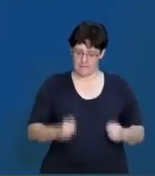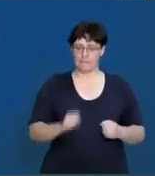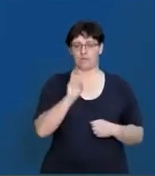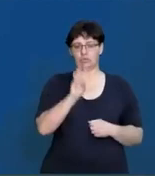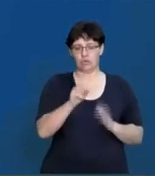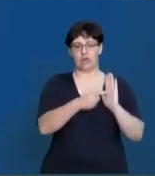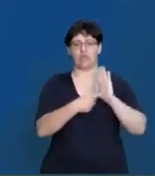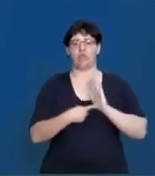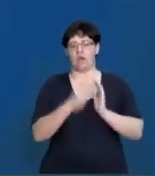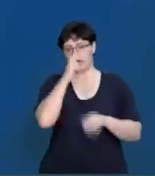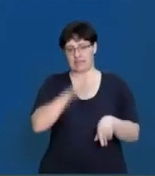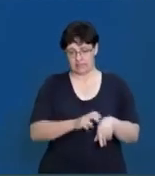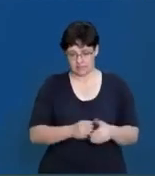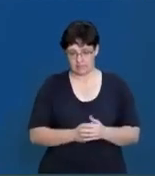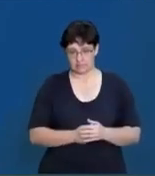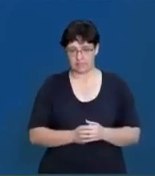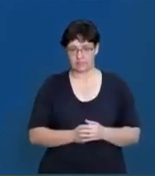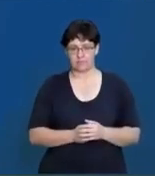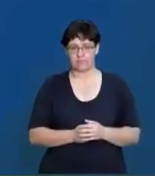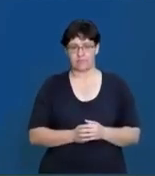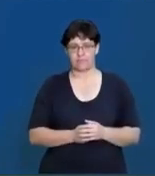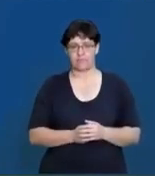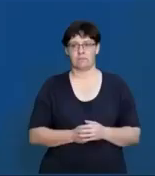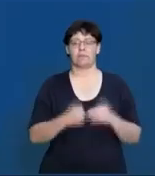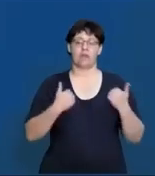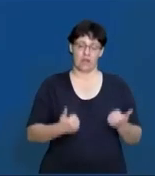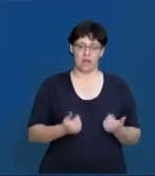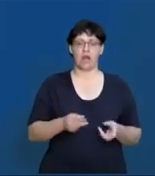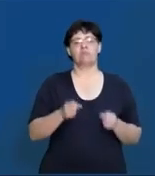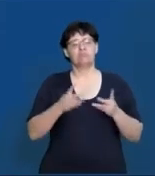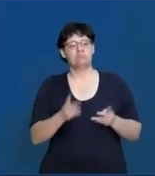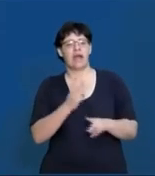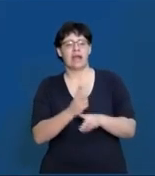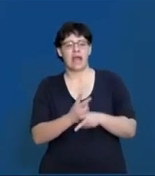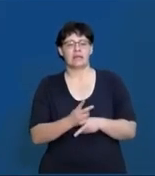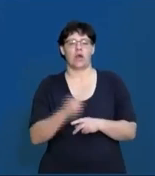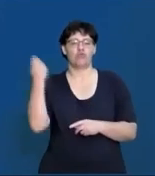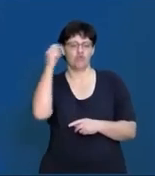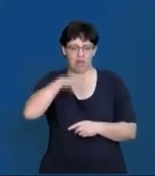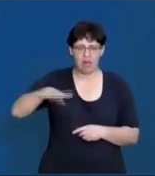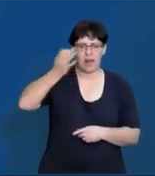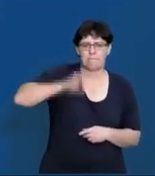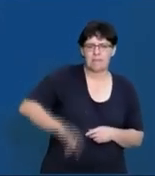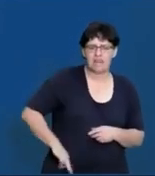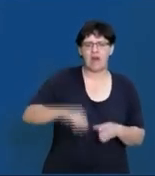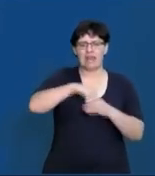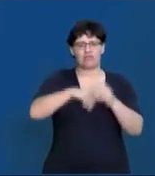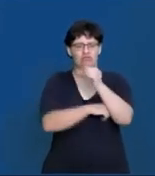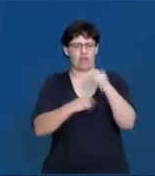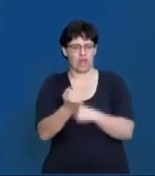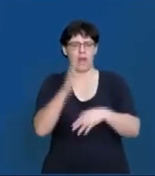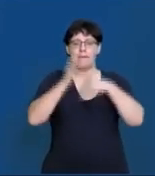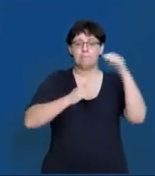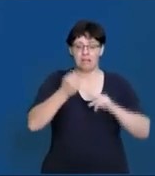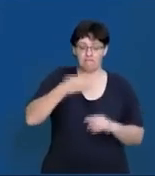10 points. Stick to the 2 that are required in this particular question. Right. Again, you can talk about rural people can